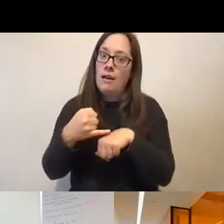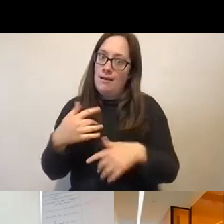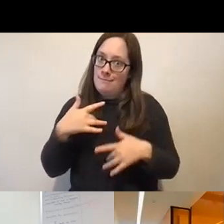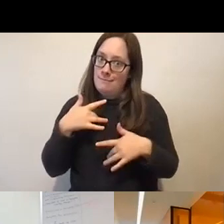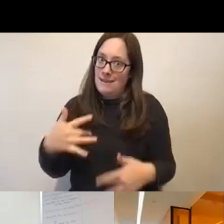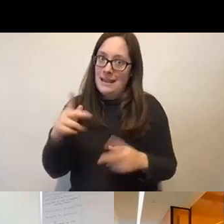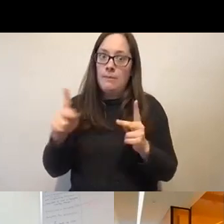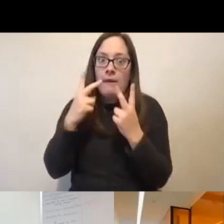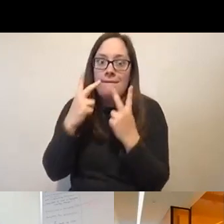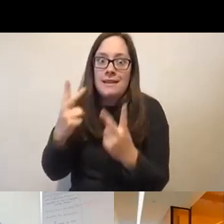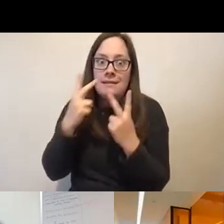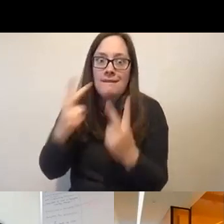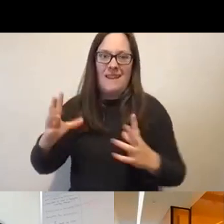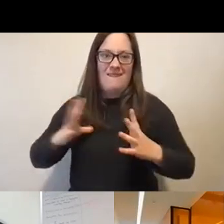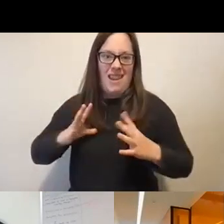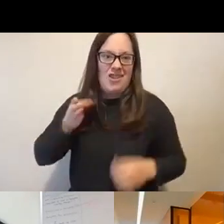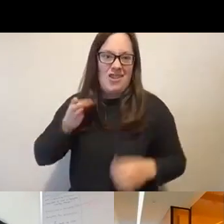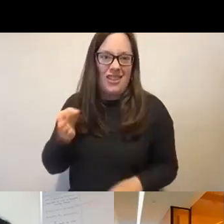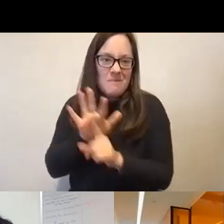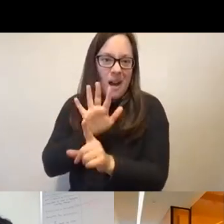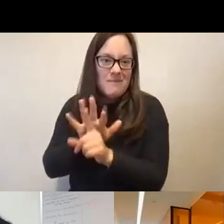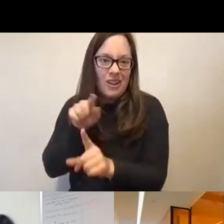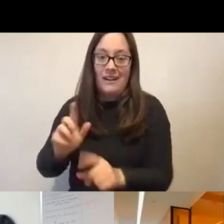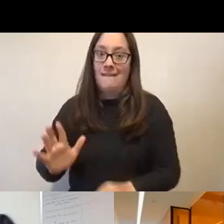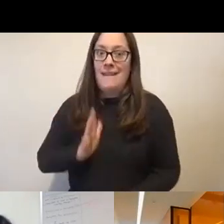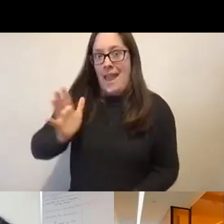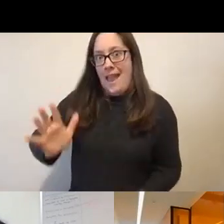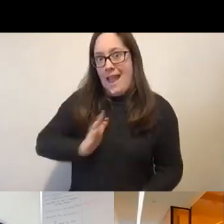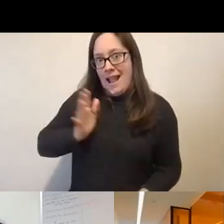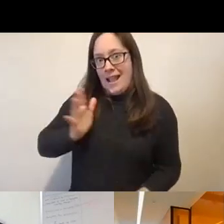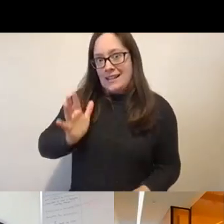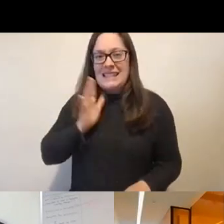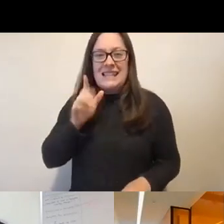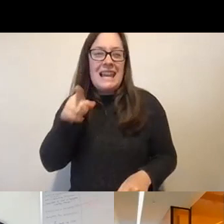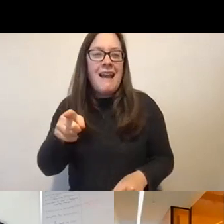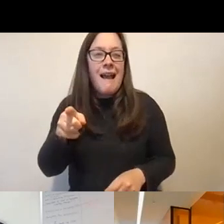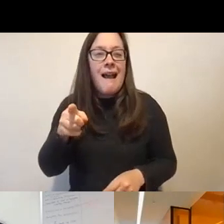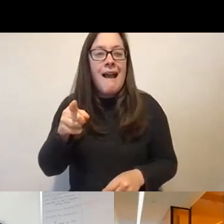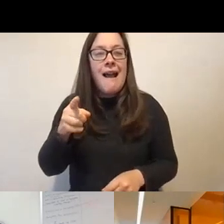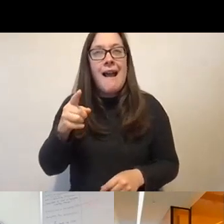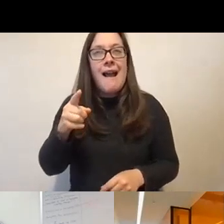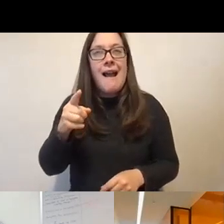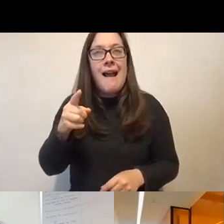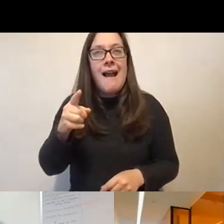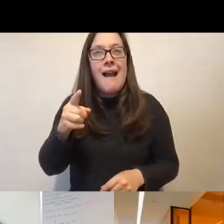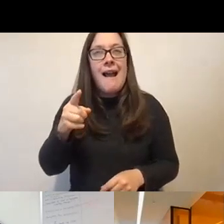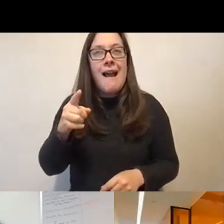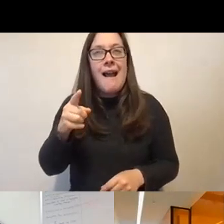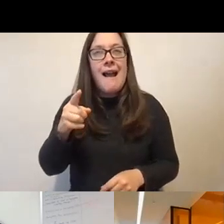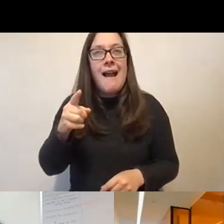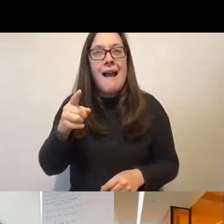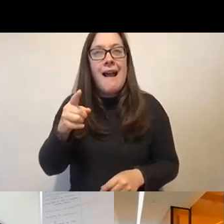been. It's very fancy. A lot of country club kind of places. But I